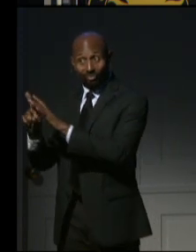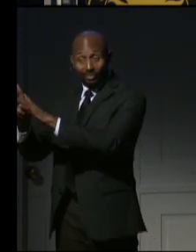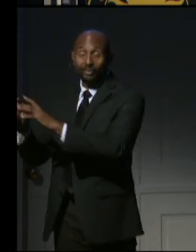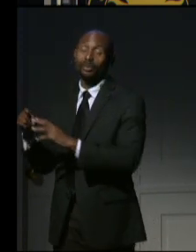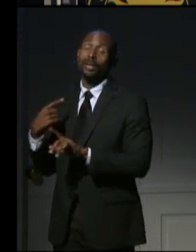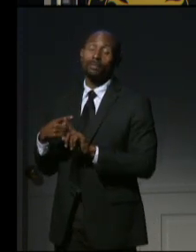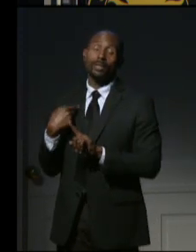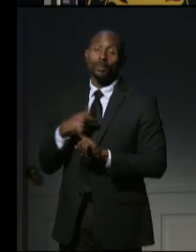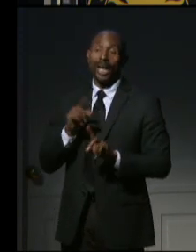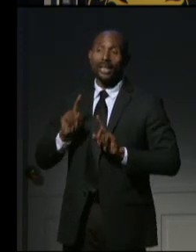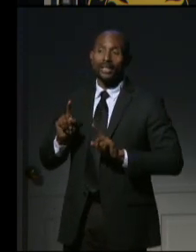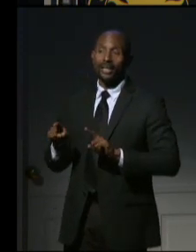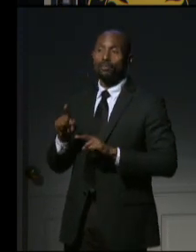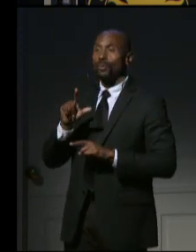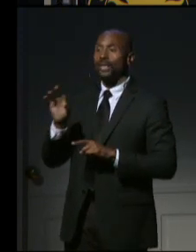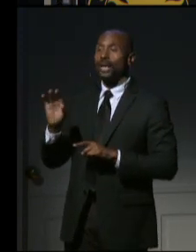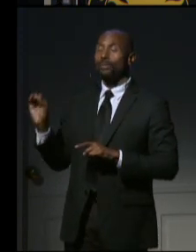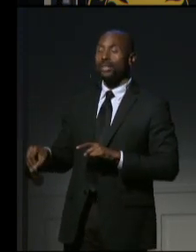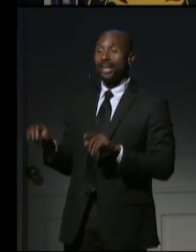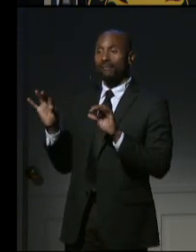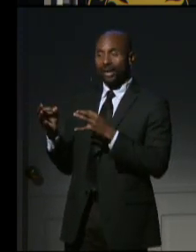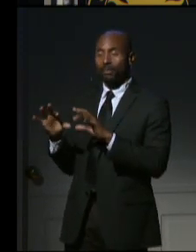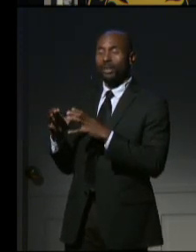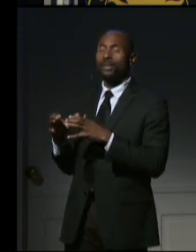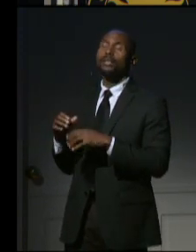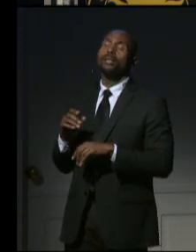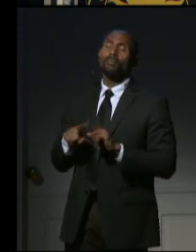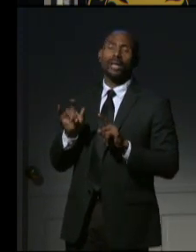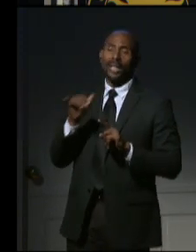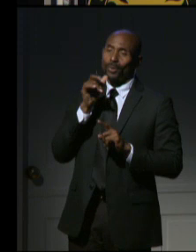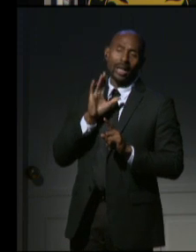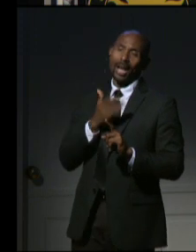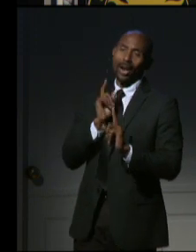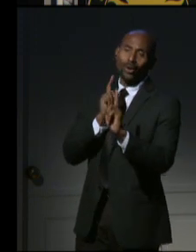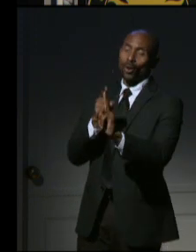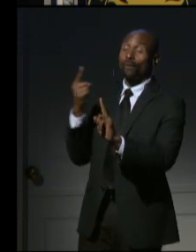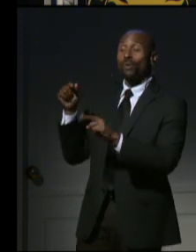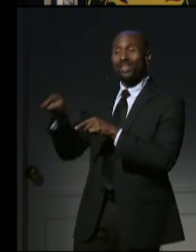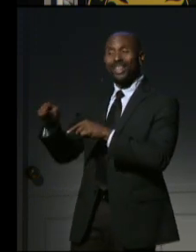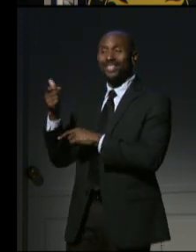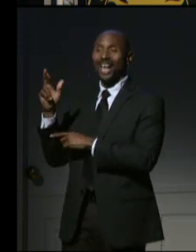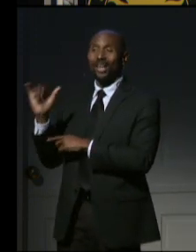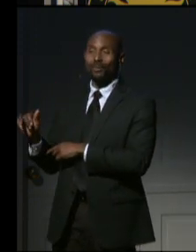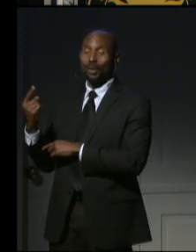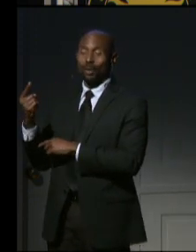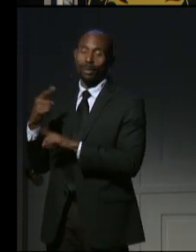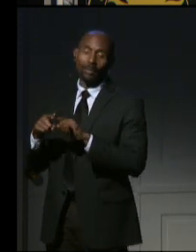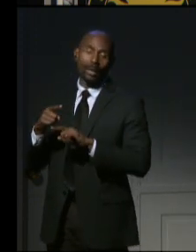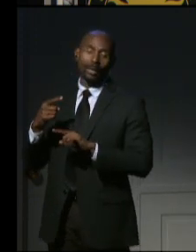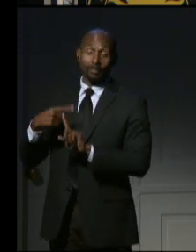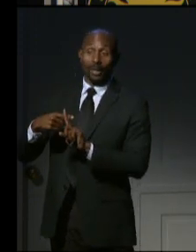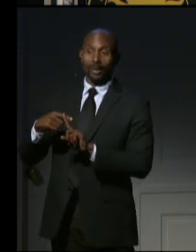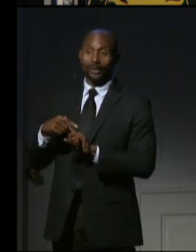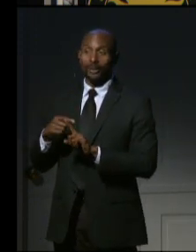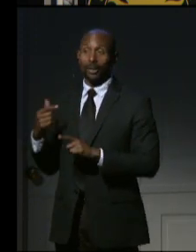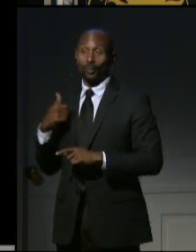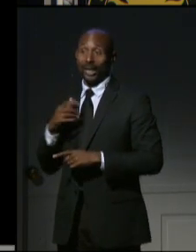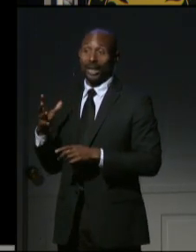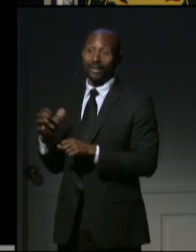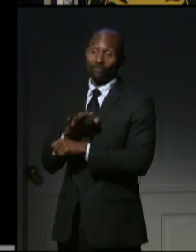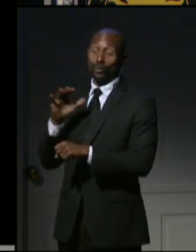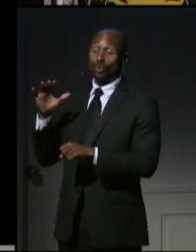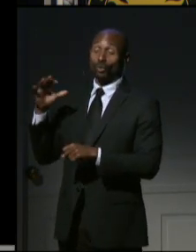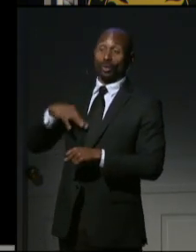and we had attendance of 29% families. But that really wasn't the goal of Gallery 1, nor could we take totally credit for it because it was